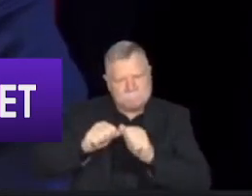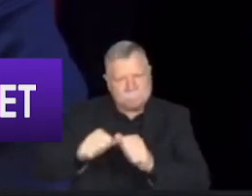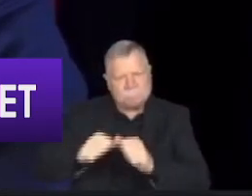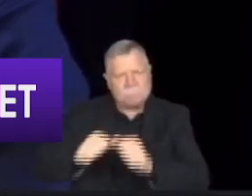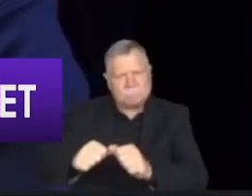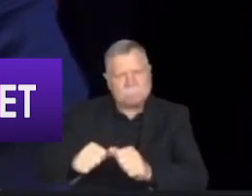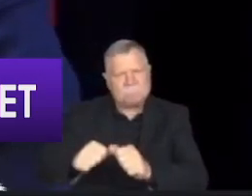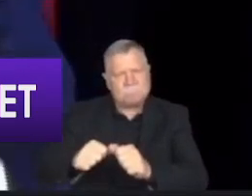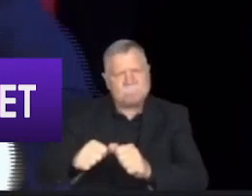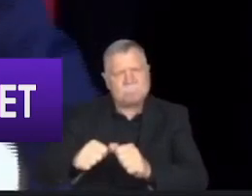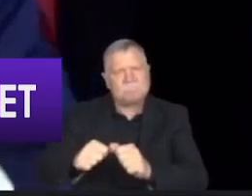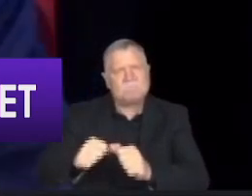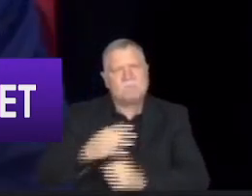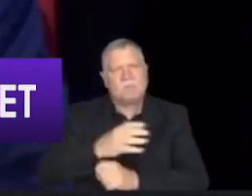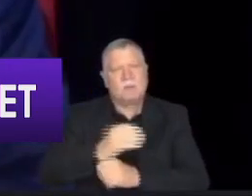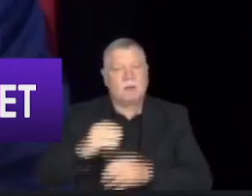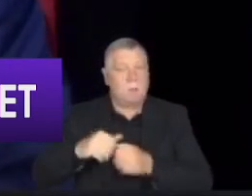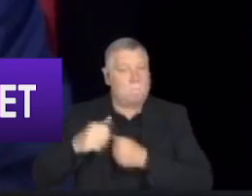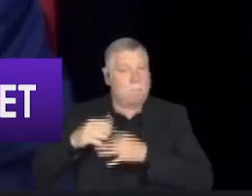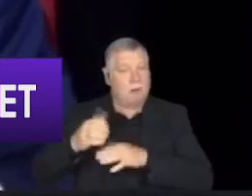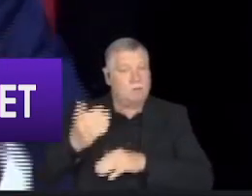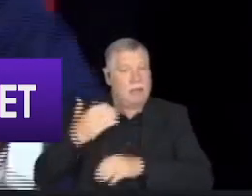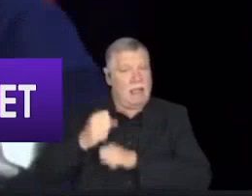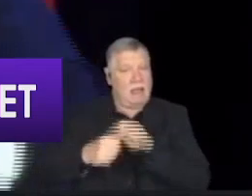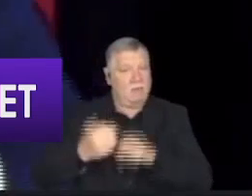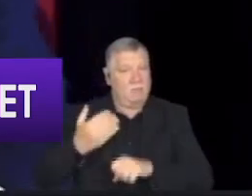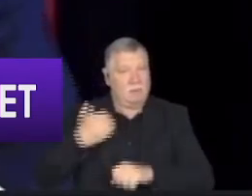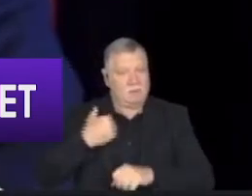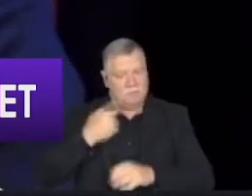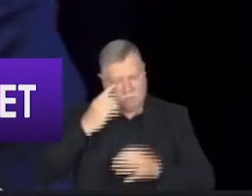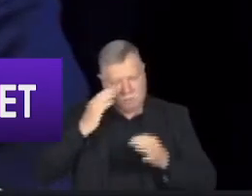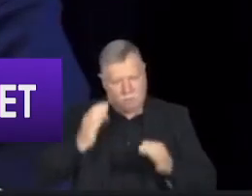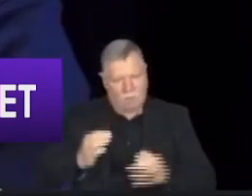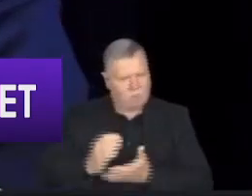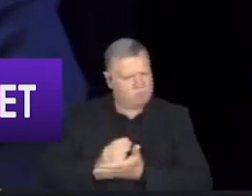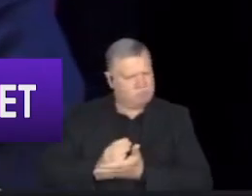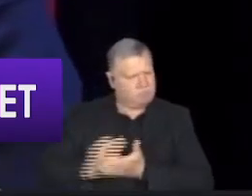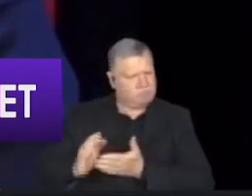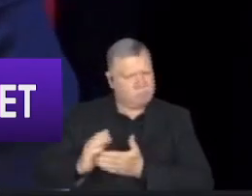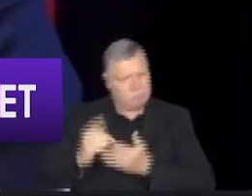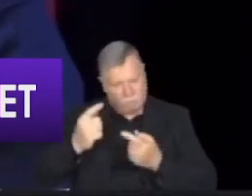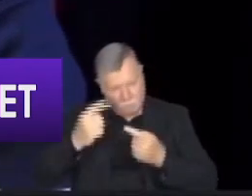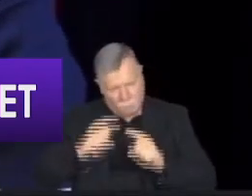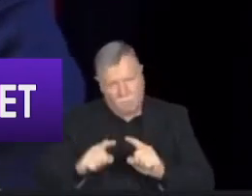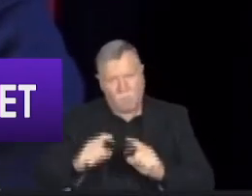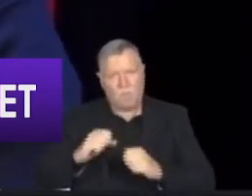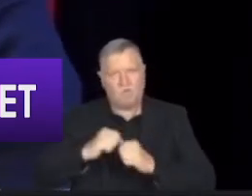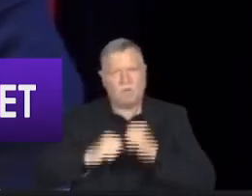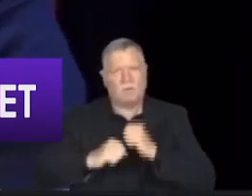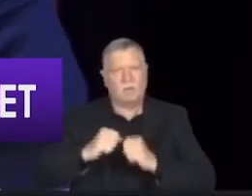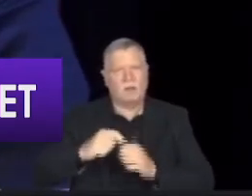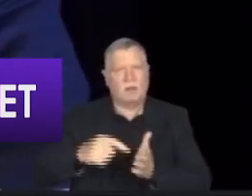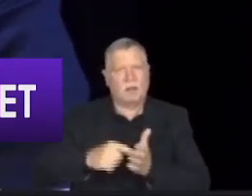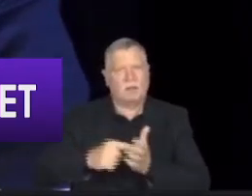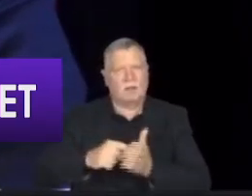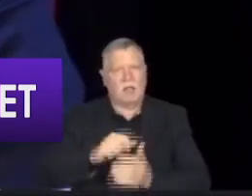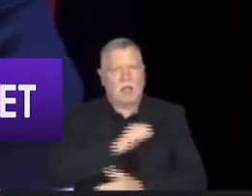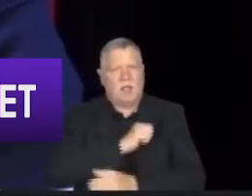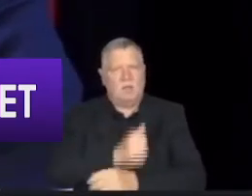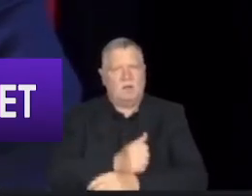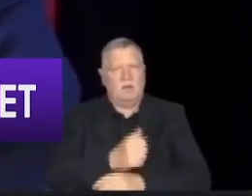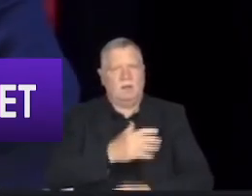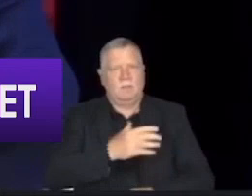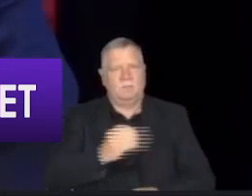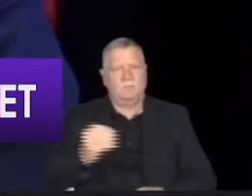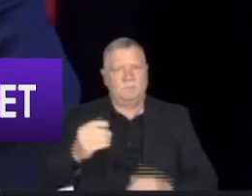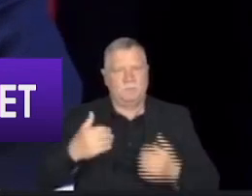of the future economic development of Puerto Rico. In simple words, if we do not resolve this issue, we will